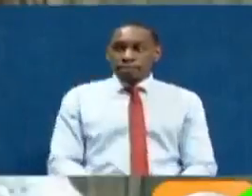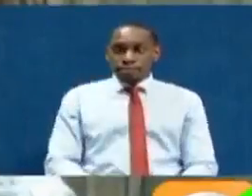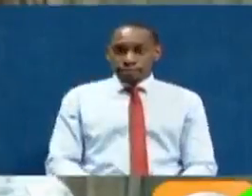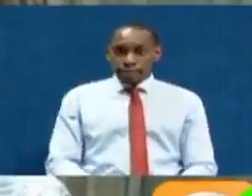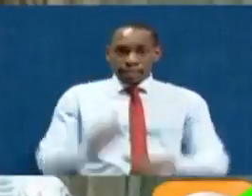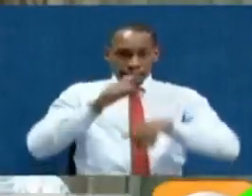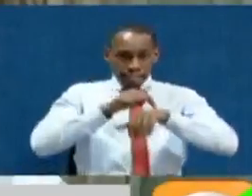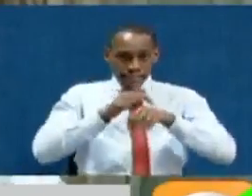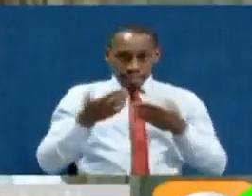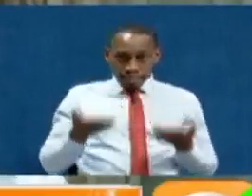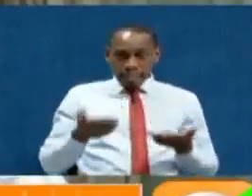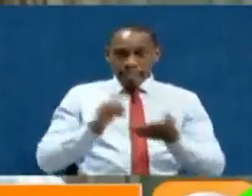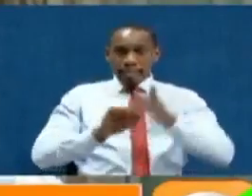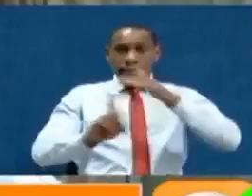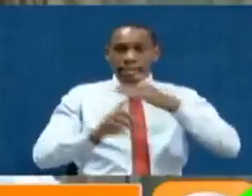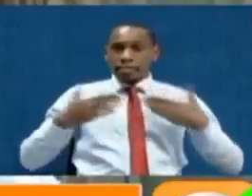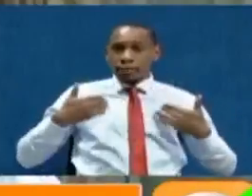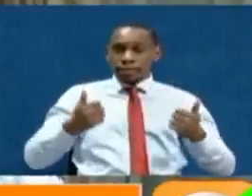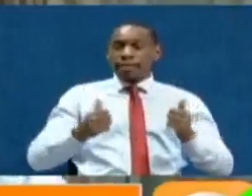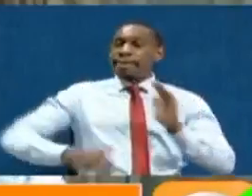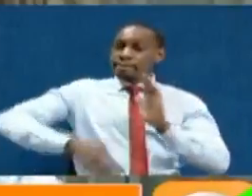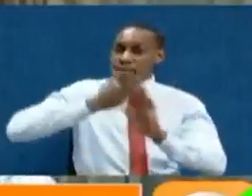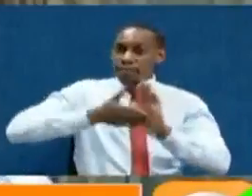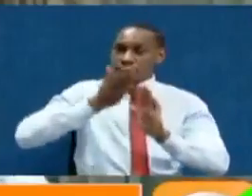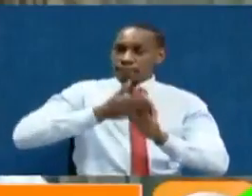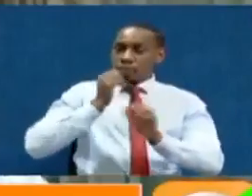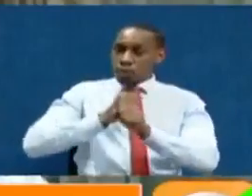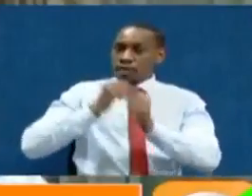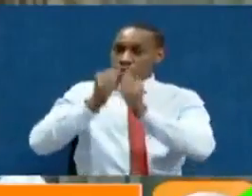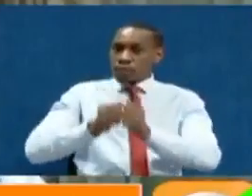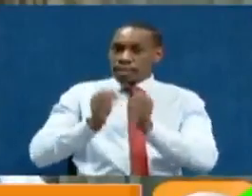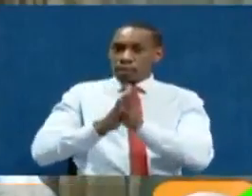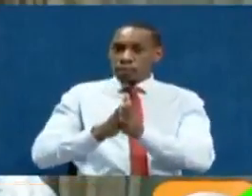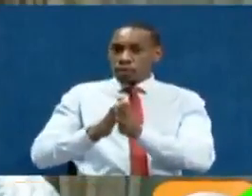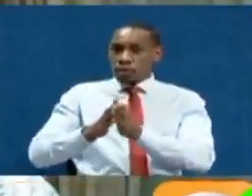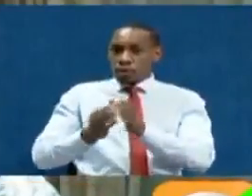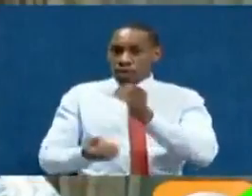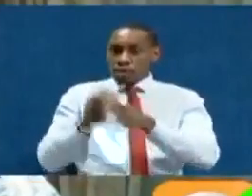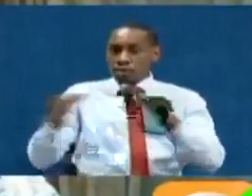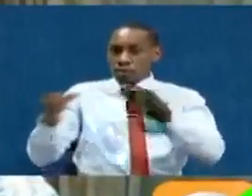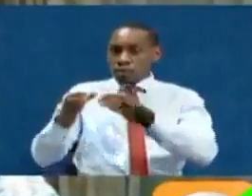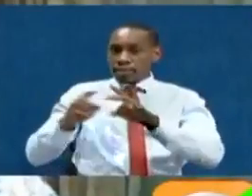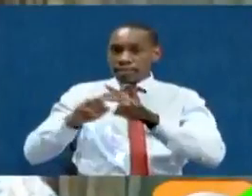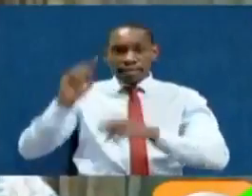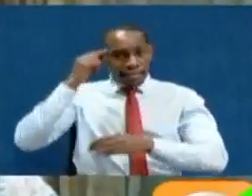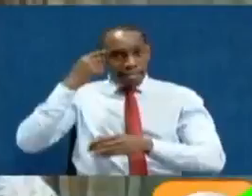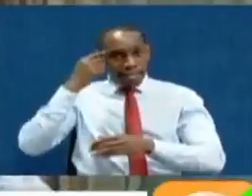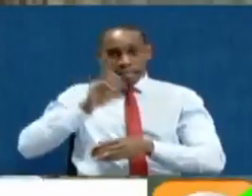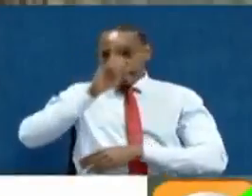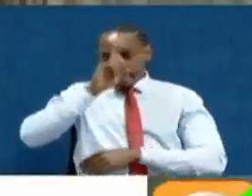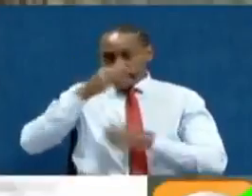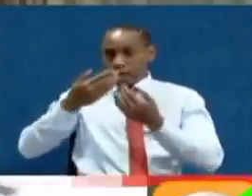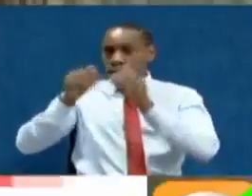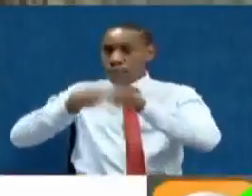time now our Ministry of Health quickly put together a consortium to begin to think seriously of how we